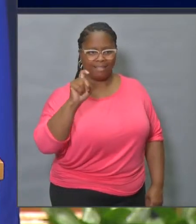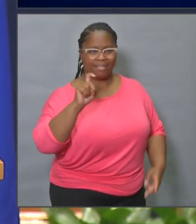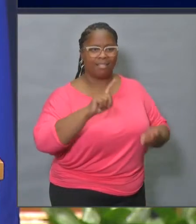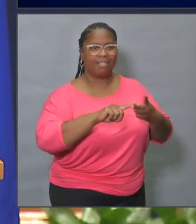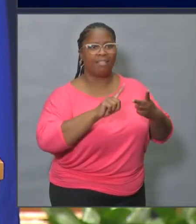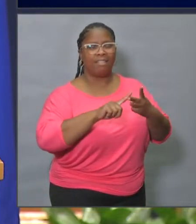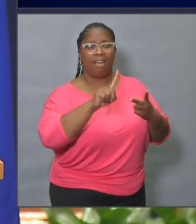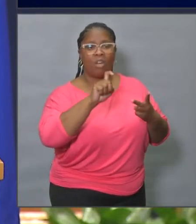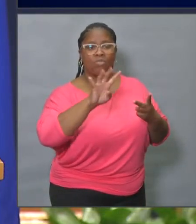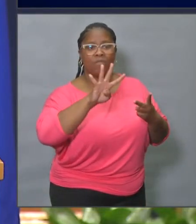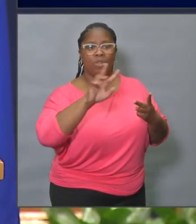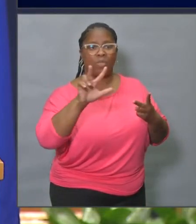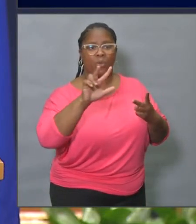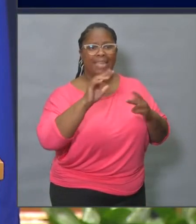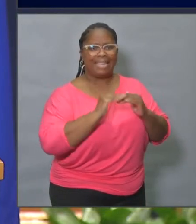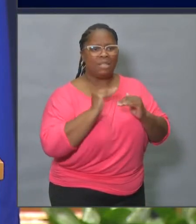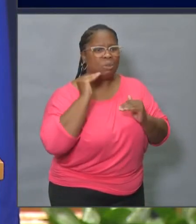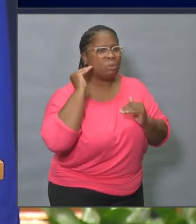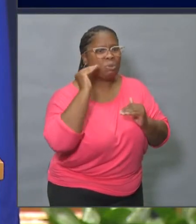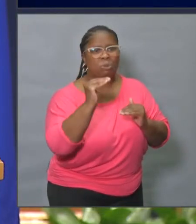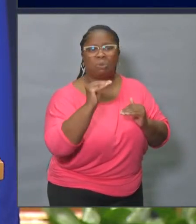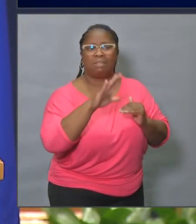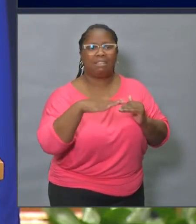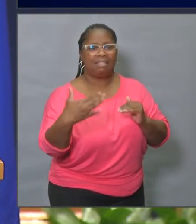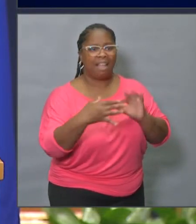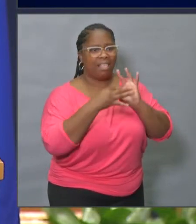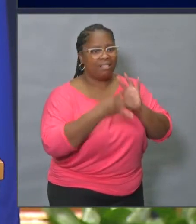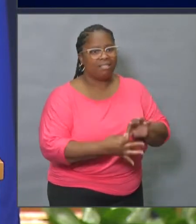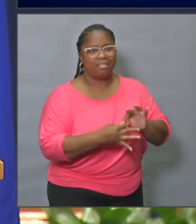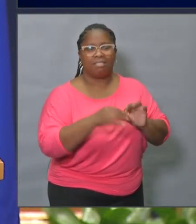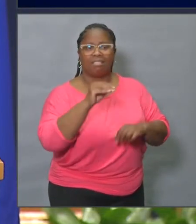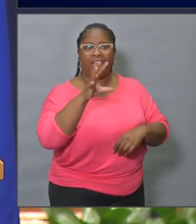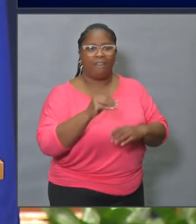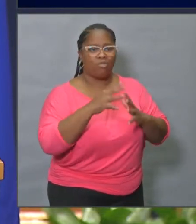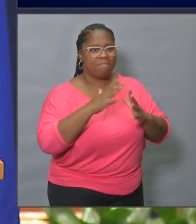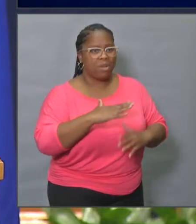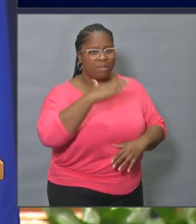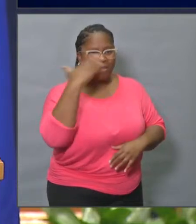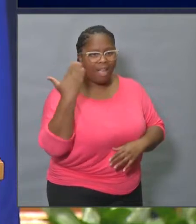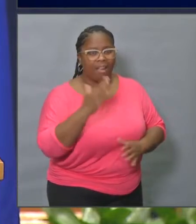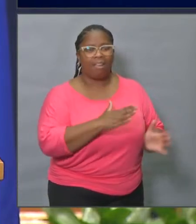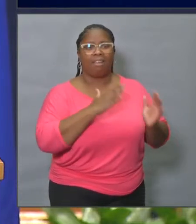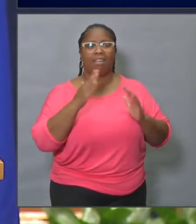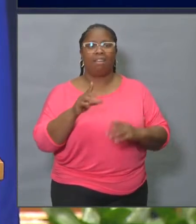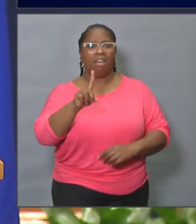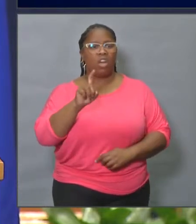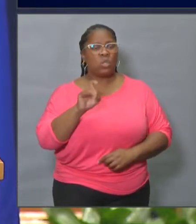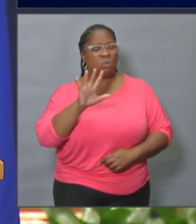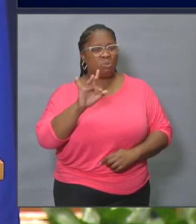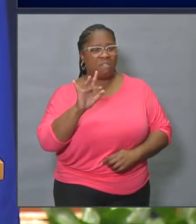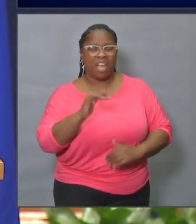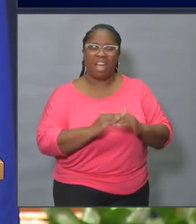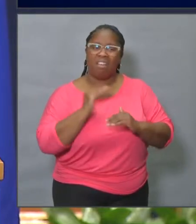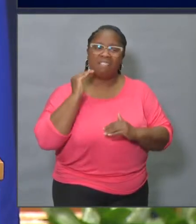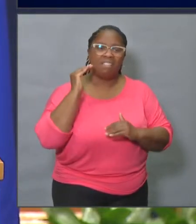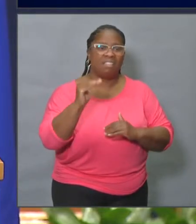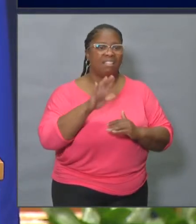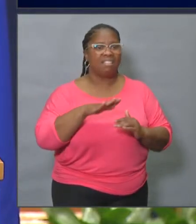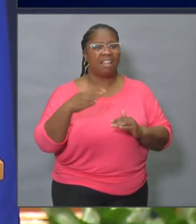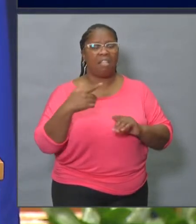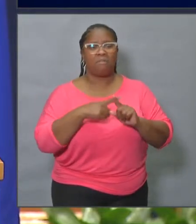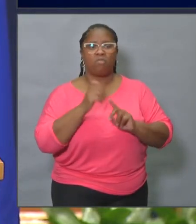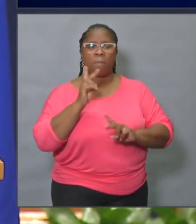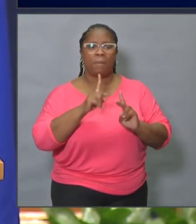143 excess deaths among our African American community, 125 excess deaths amongst people